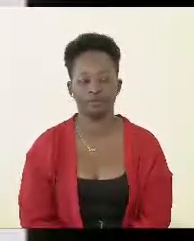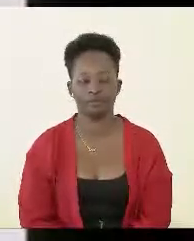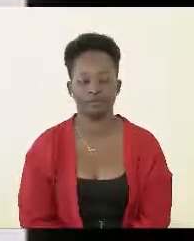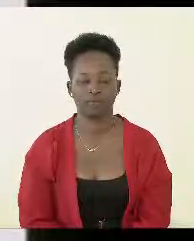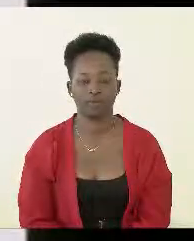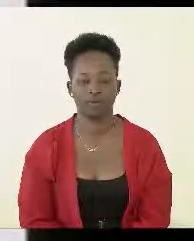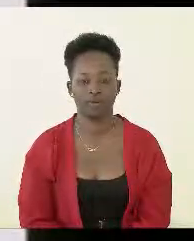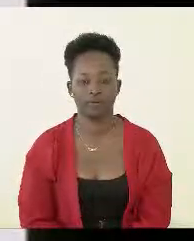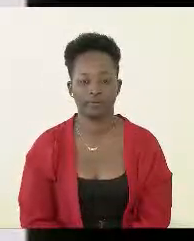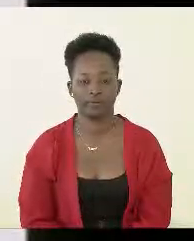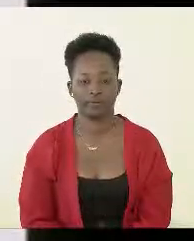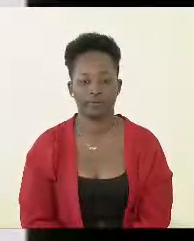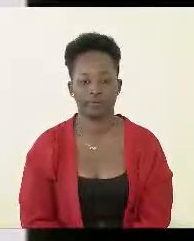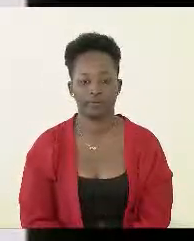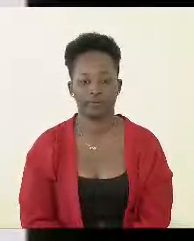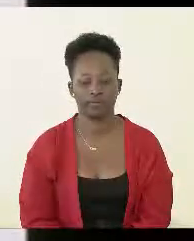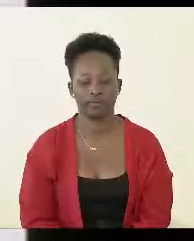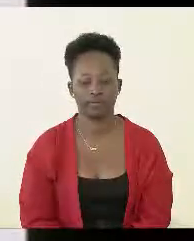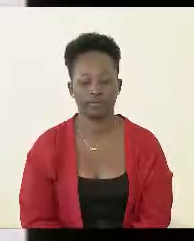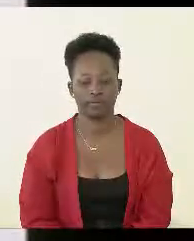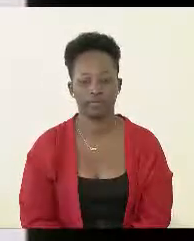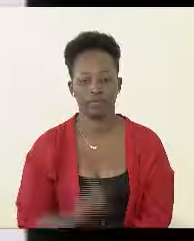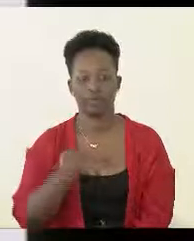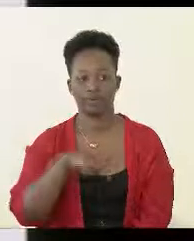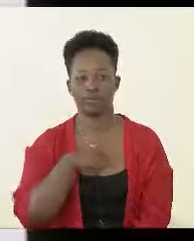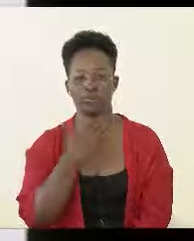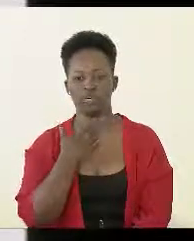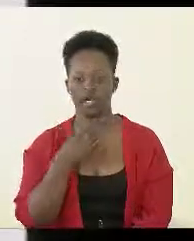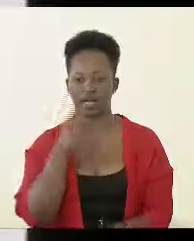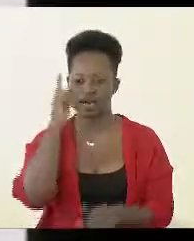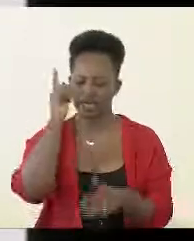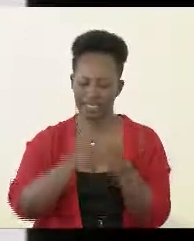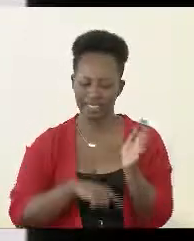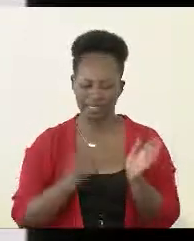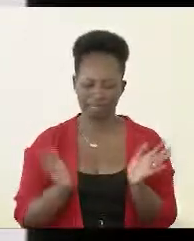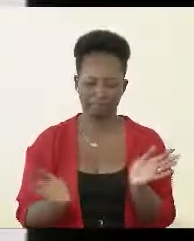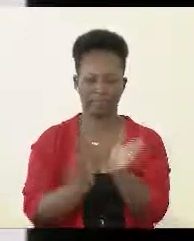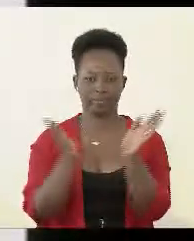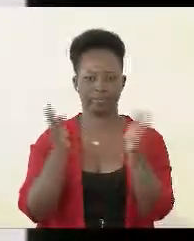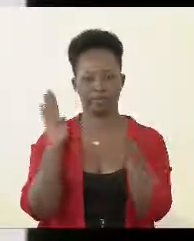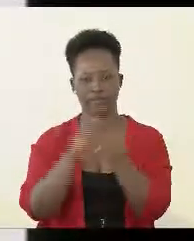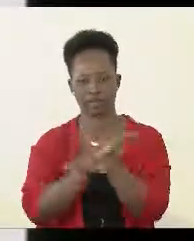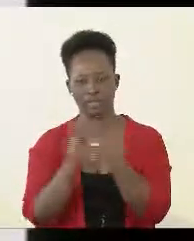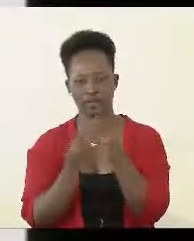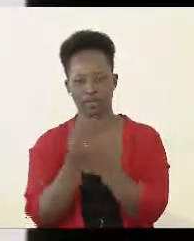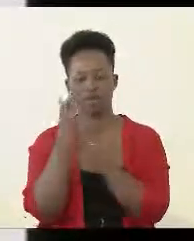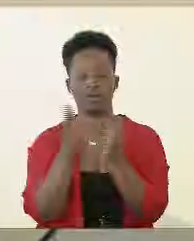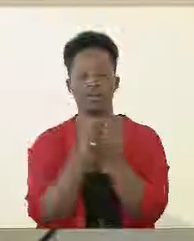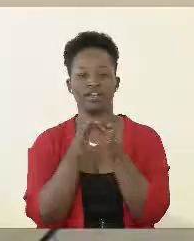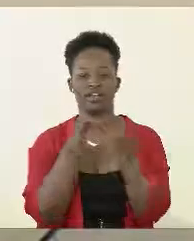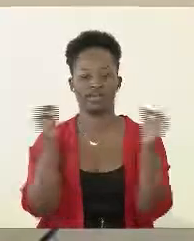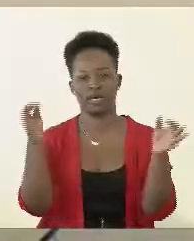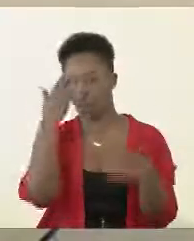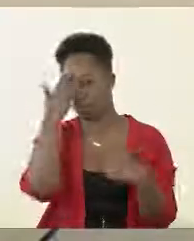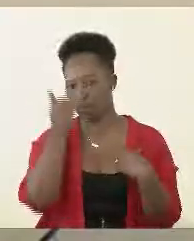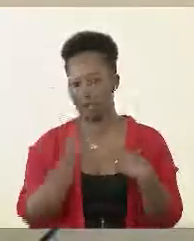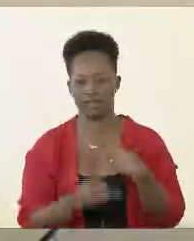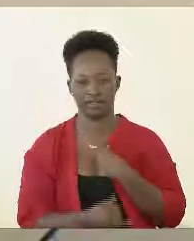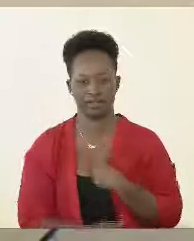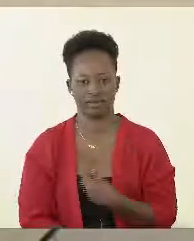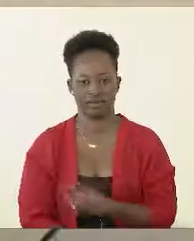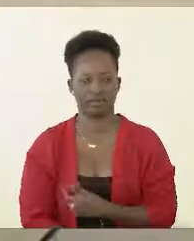to grow and expand your business? Here we need the motives of business growth and expansion. Why? You give